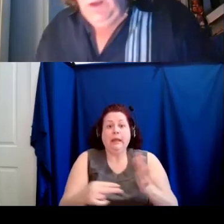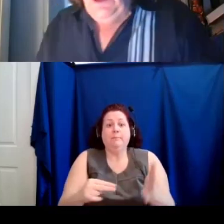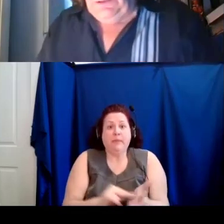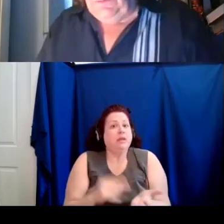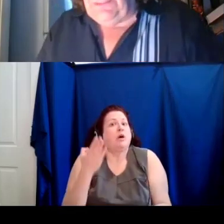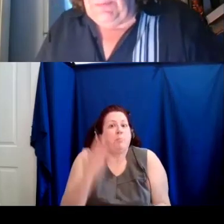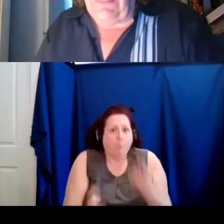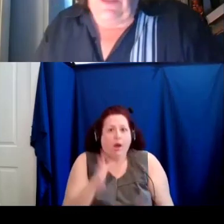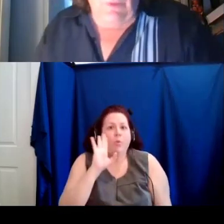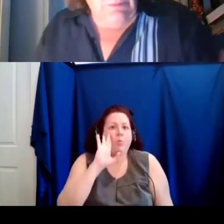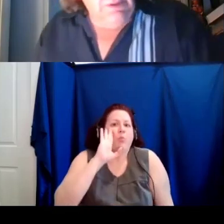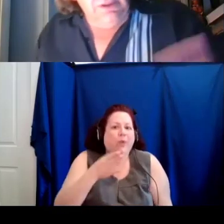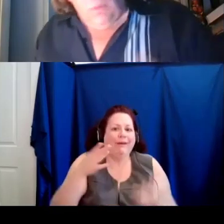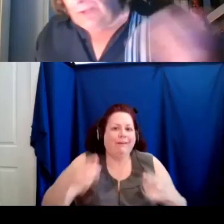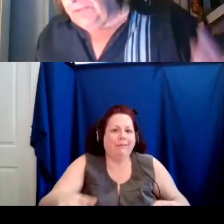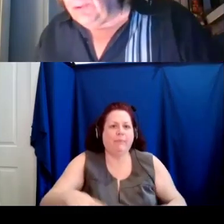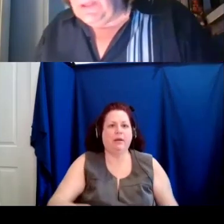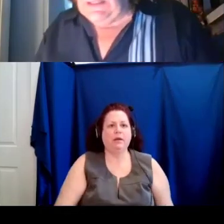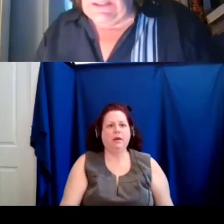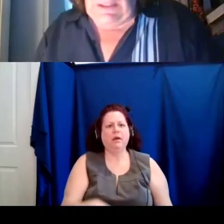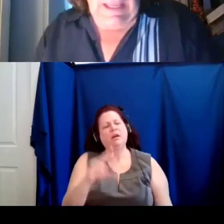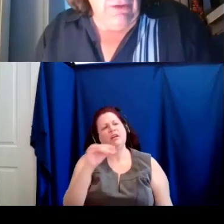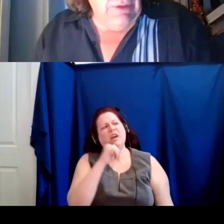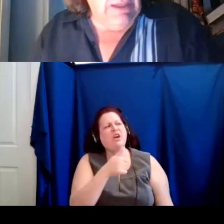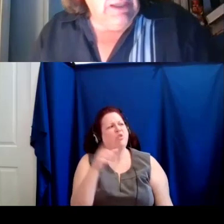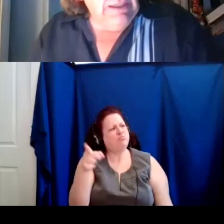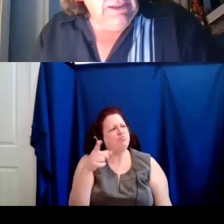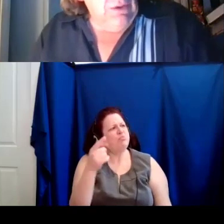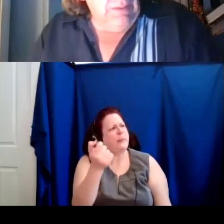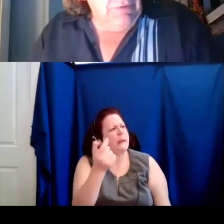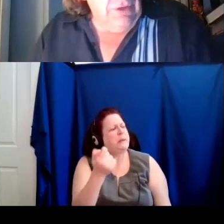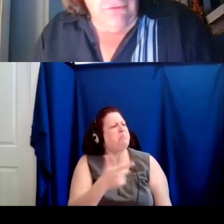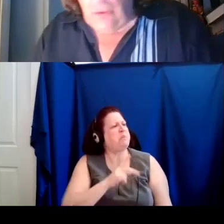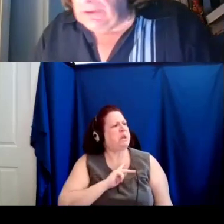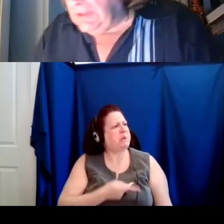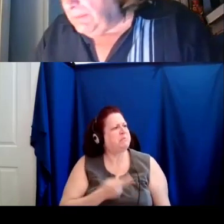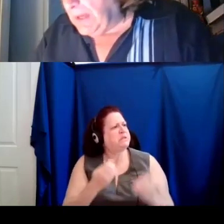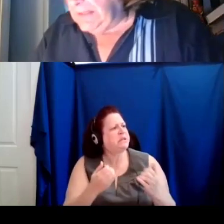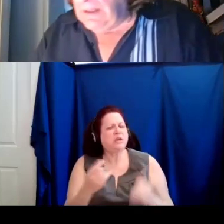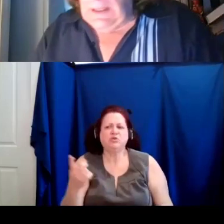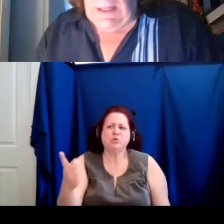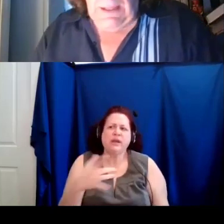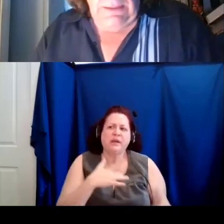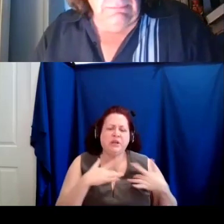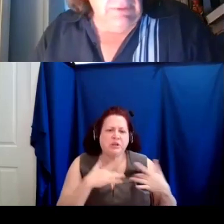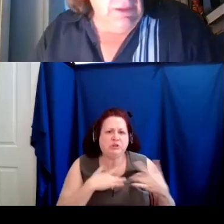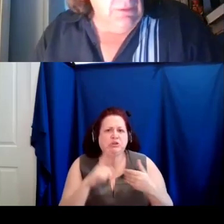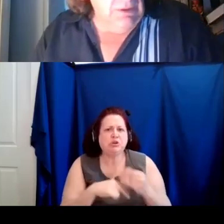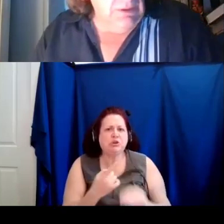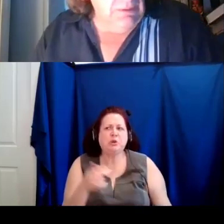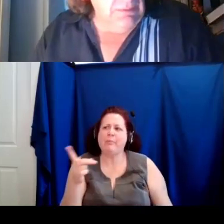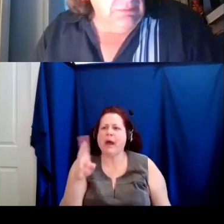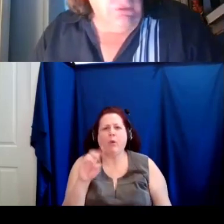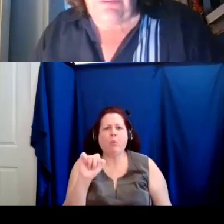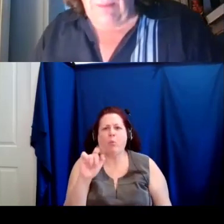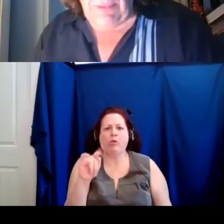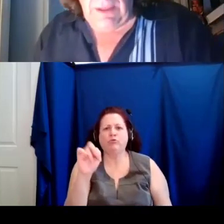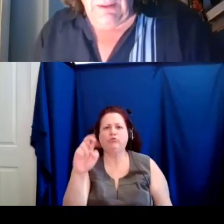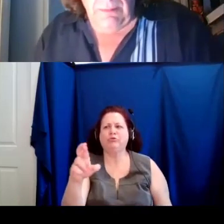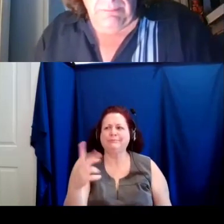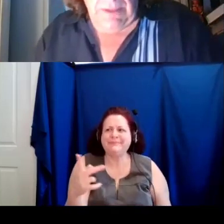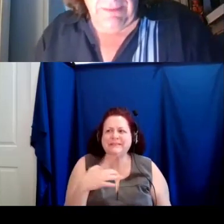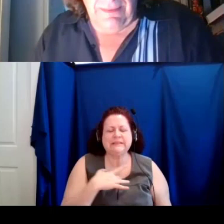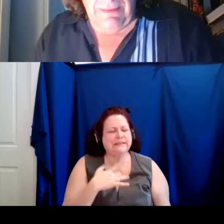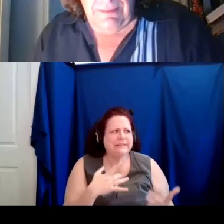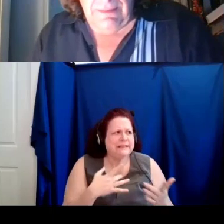not somebody saying, well, Walter's looking a little angry. I'm concerned he might, do